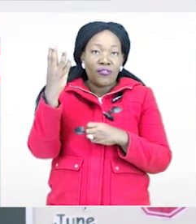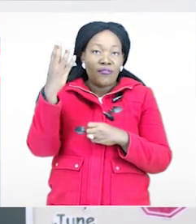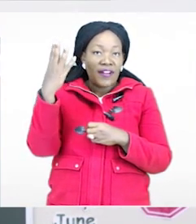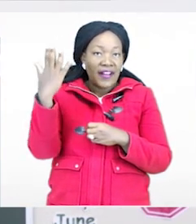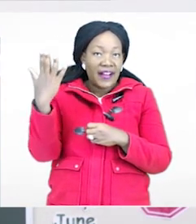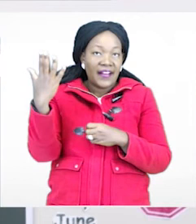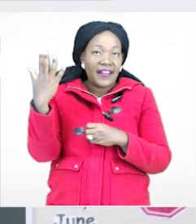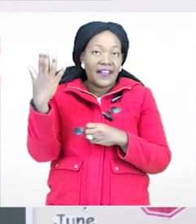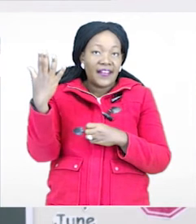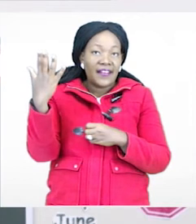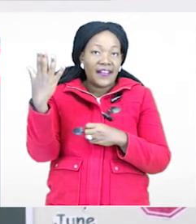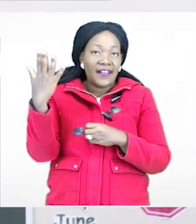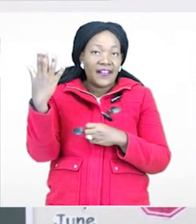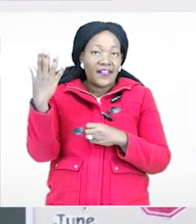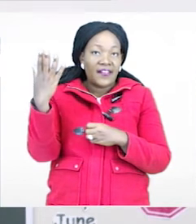5,